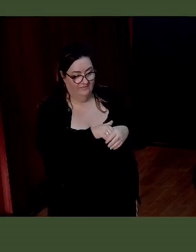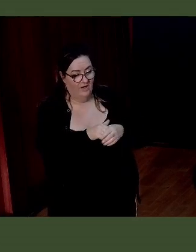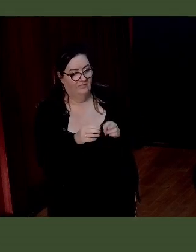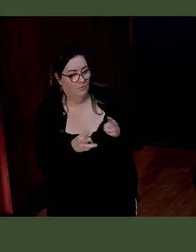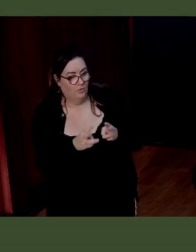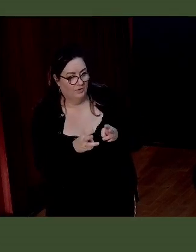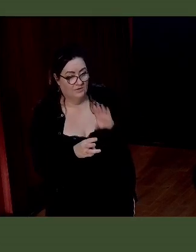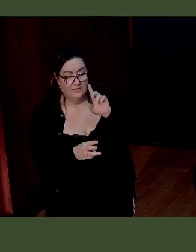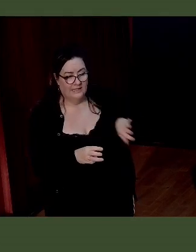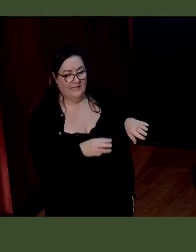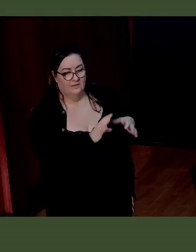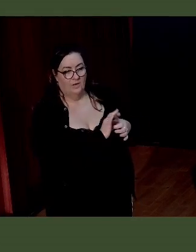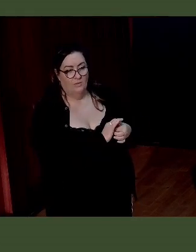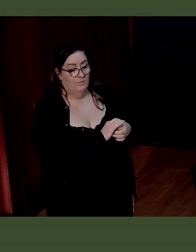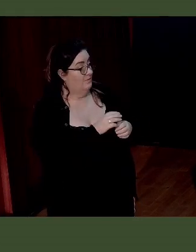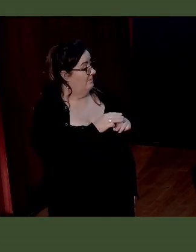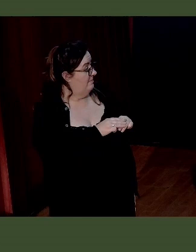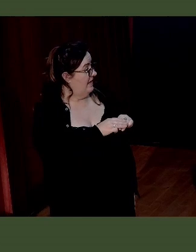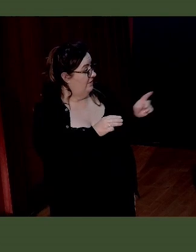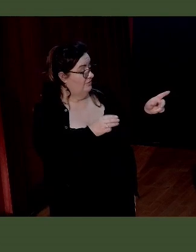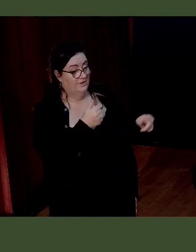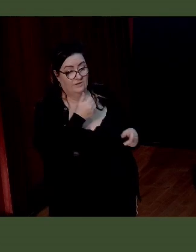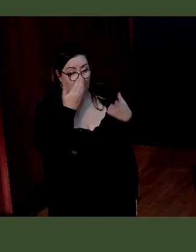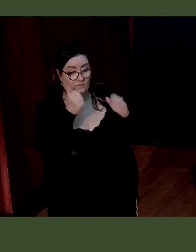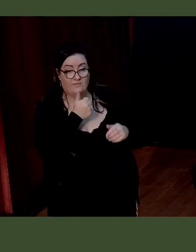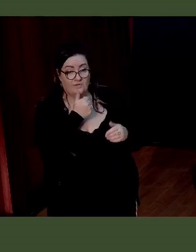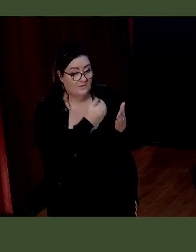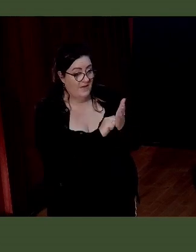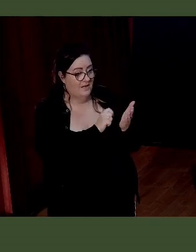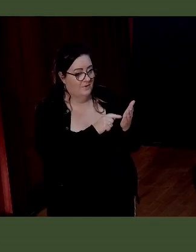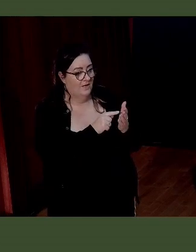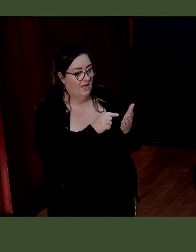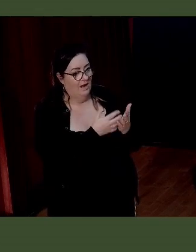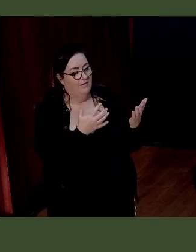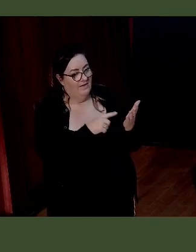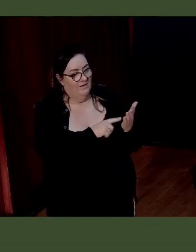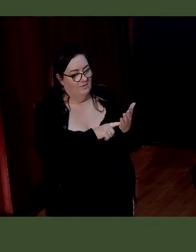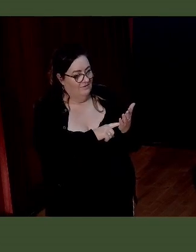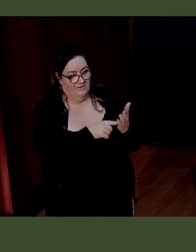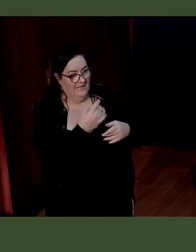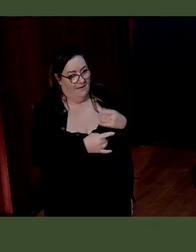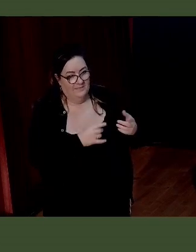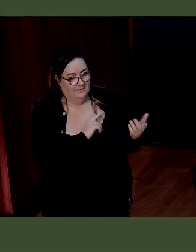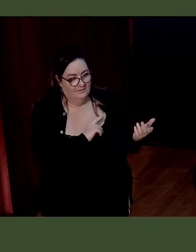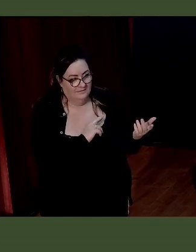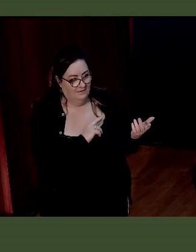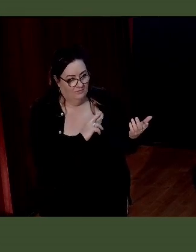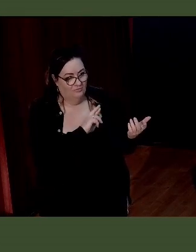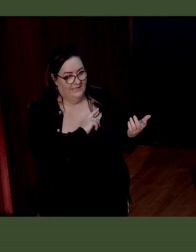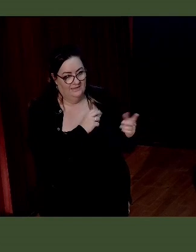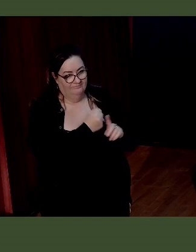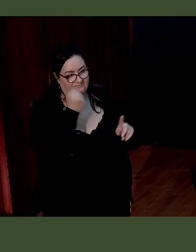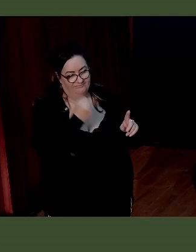neglect of their duties in the home. But of course, as Mary has shown in her first paper, a lot of this was rhetoric and none of it actually had